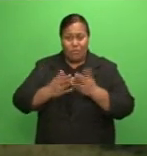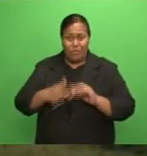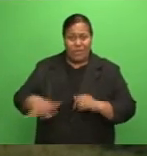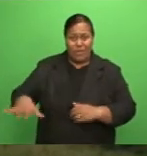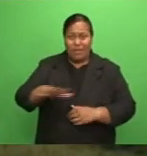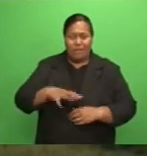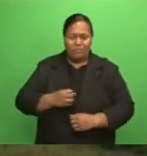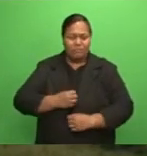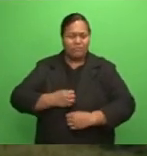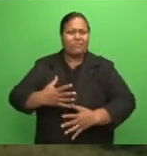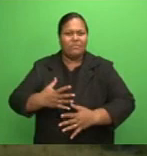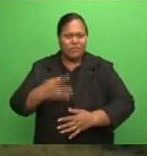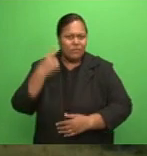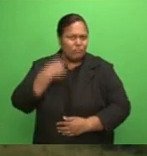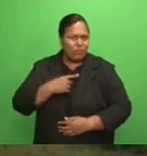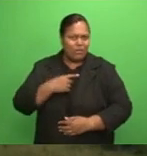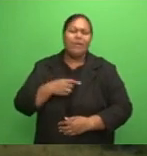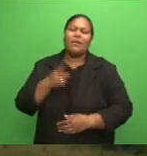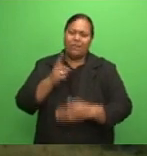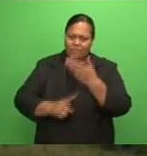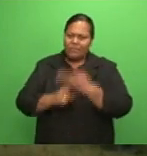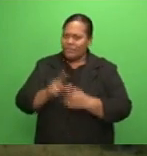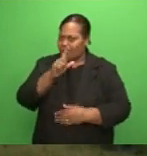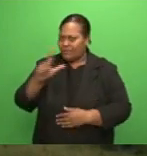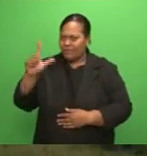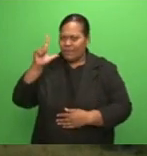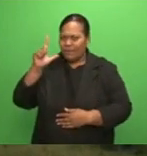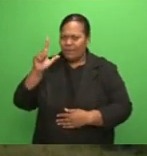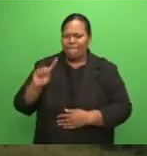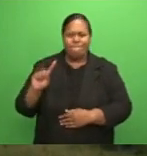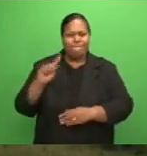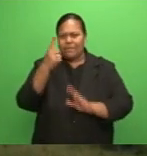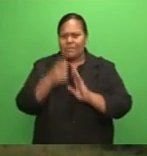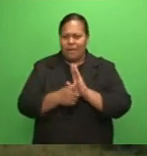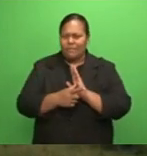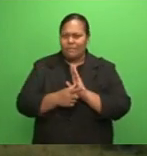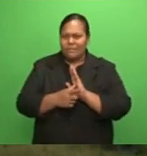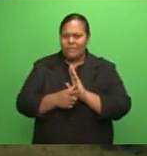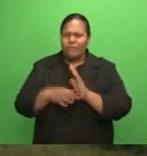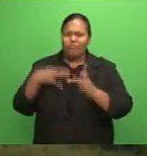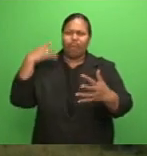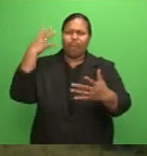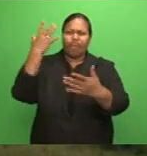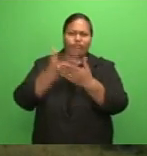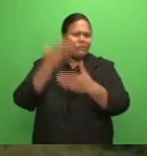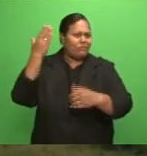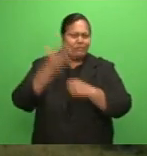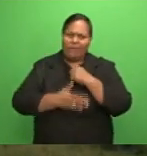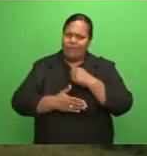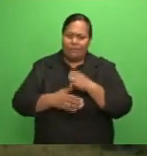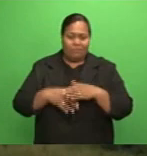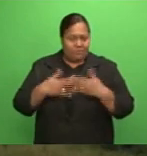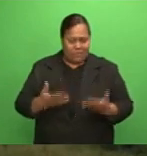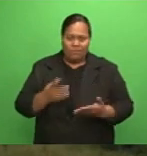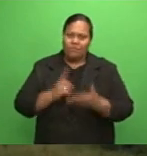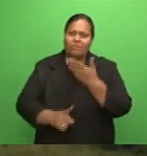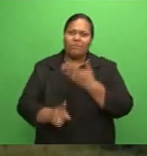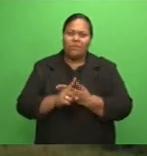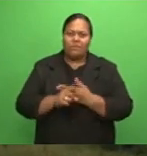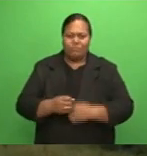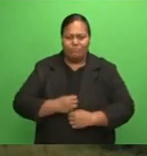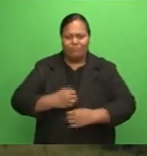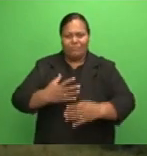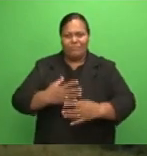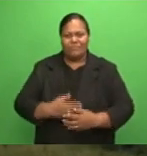horrific murder that happened yesterday, as for the first time ever, these residents have come across such incident in this